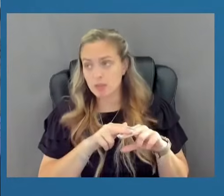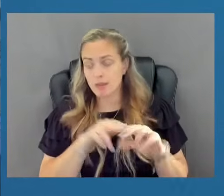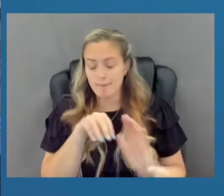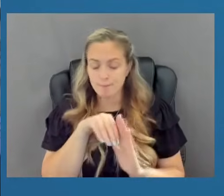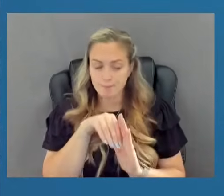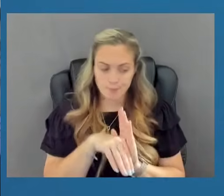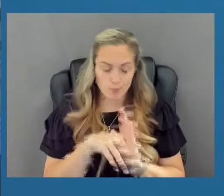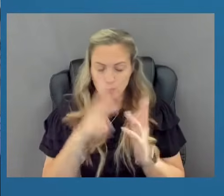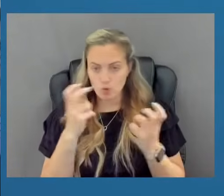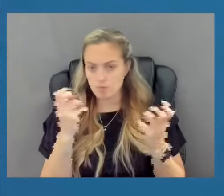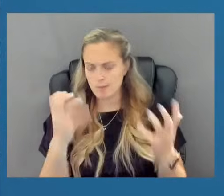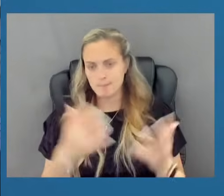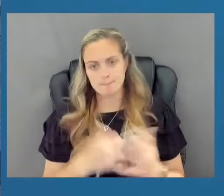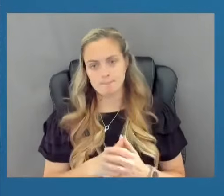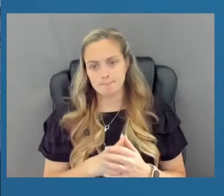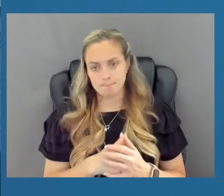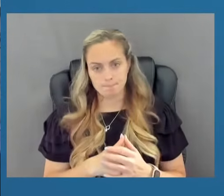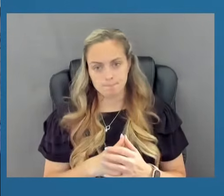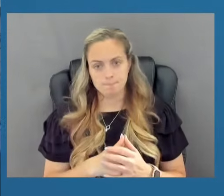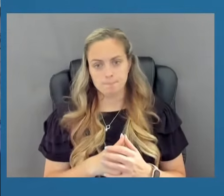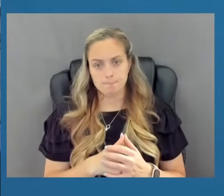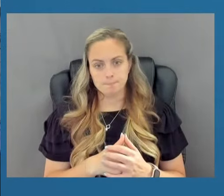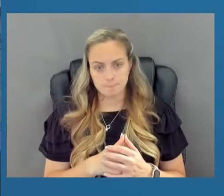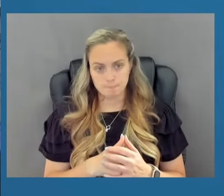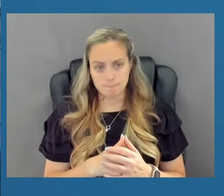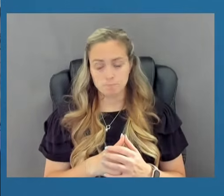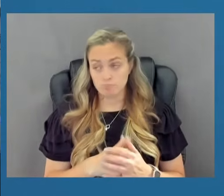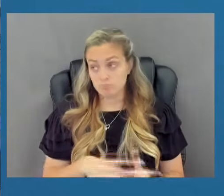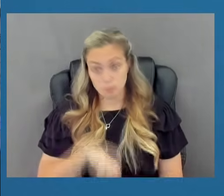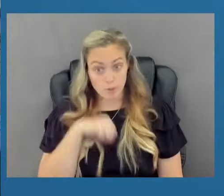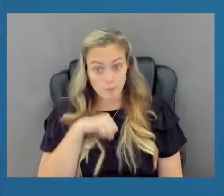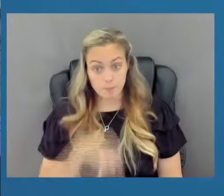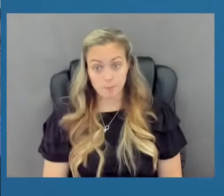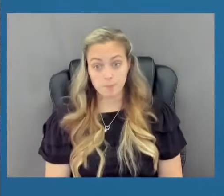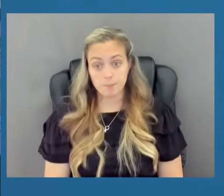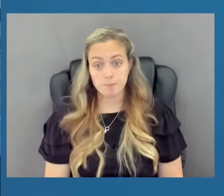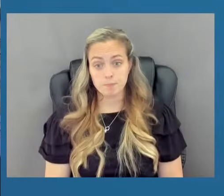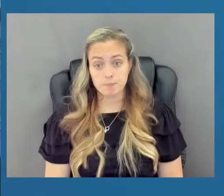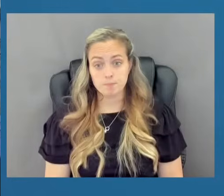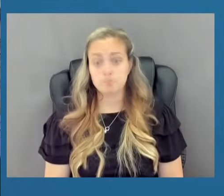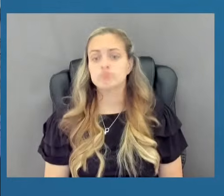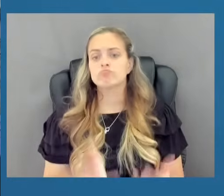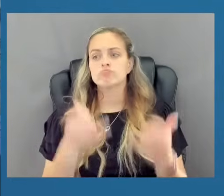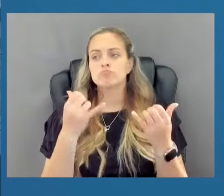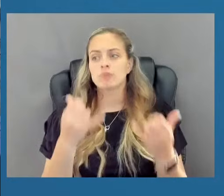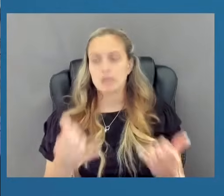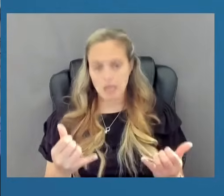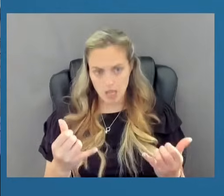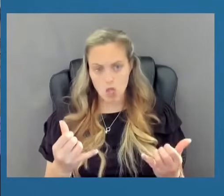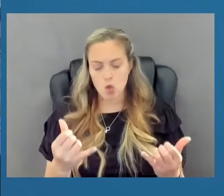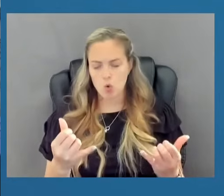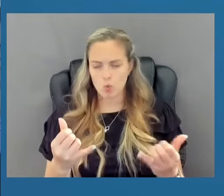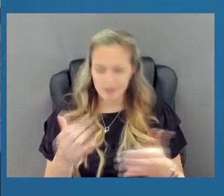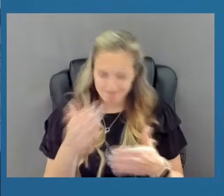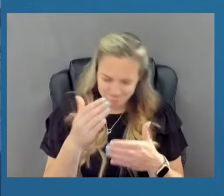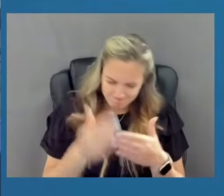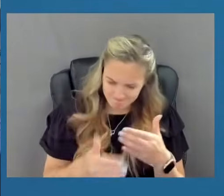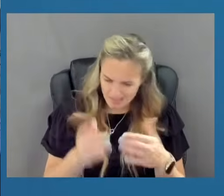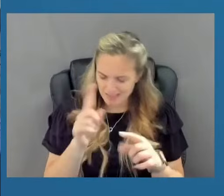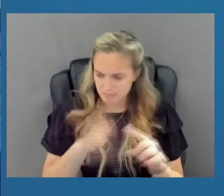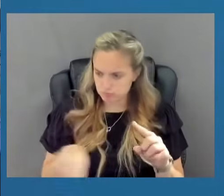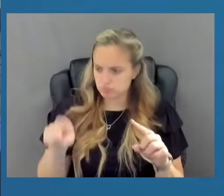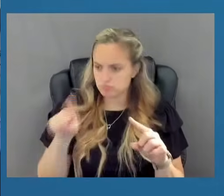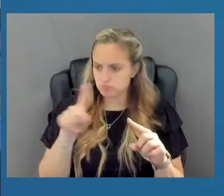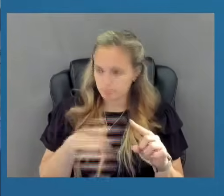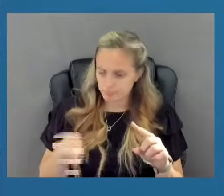crime dramatically. And I'm proud of that. And now we've closed this loophole. Not just the bail laws